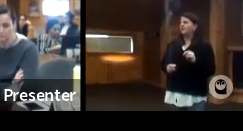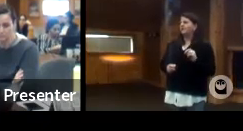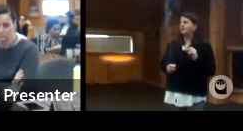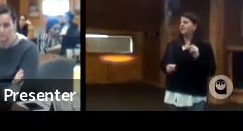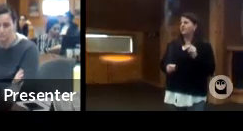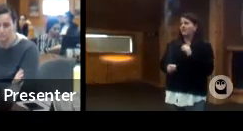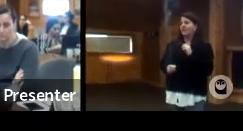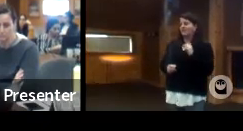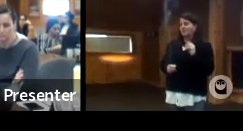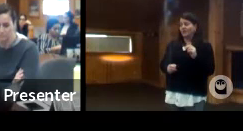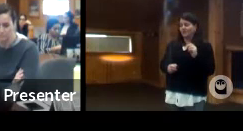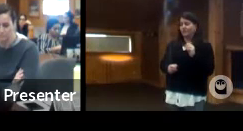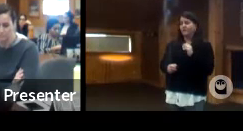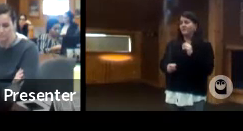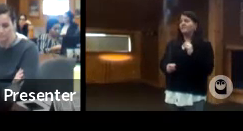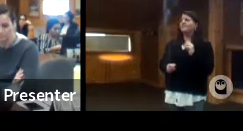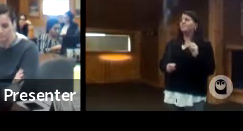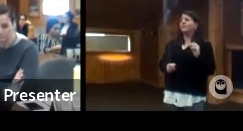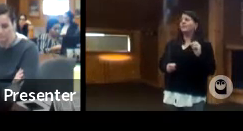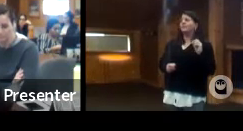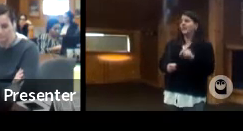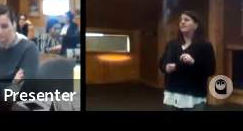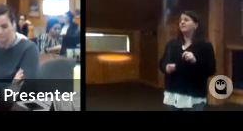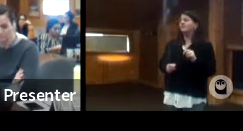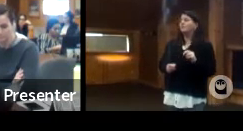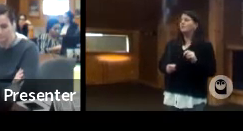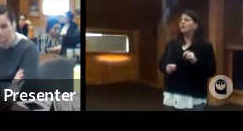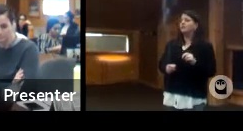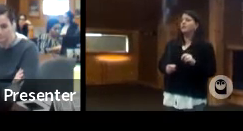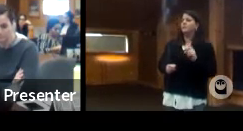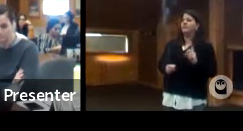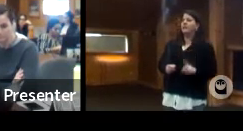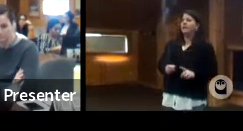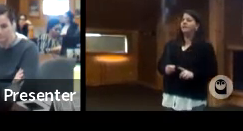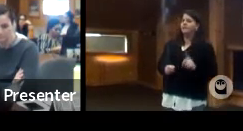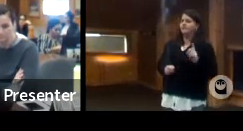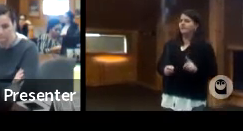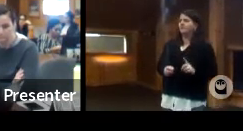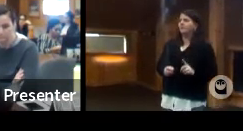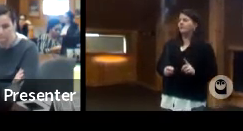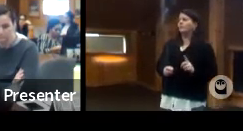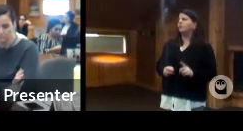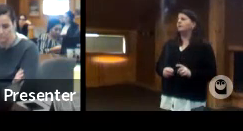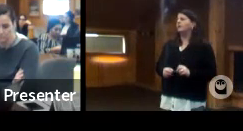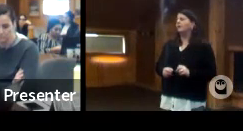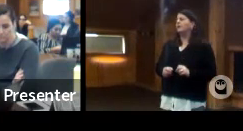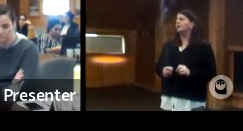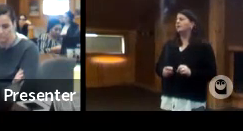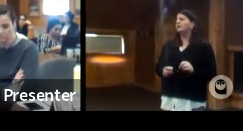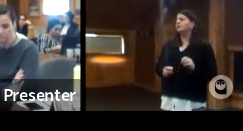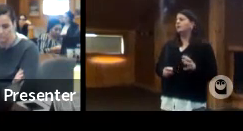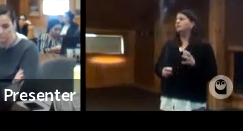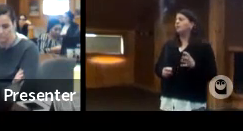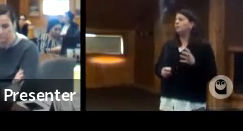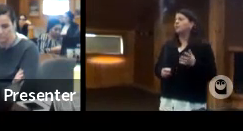hard for especially us as prosecutors, because our case is number one, But as advocates, your victim is number one,